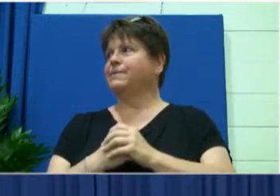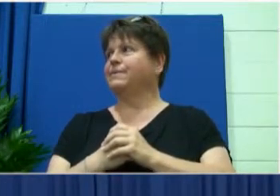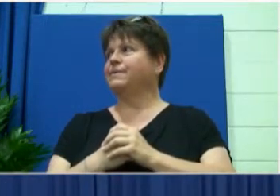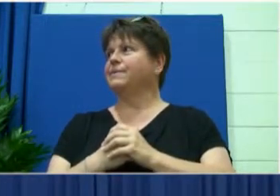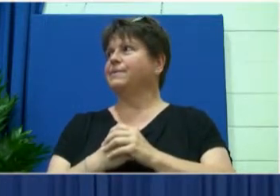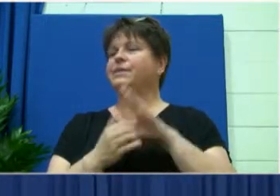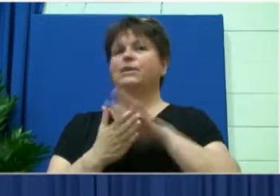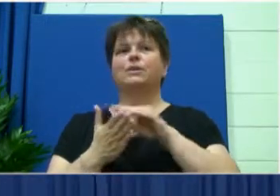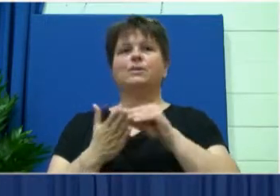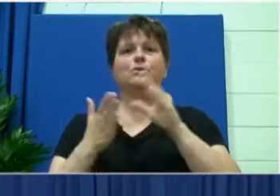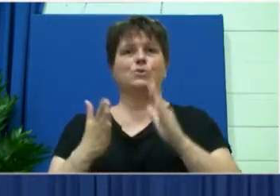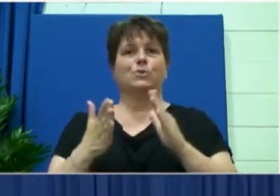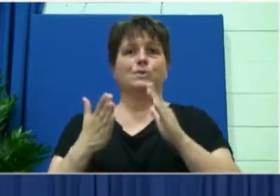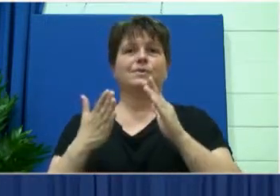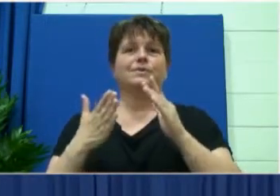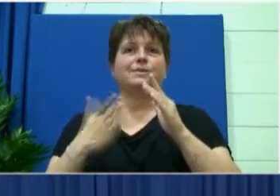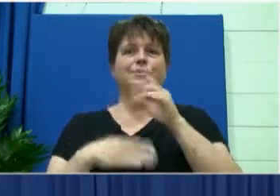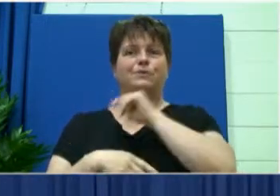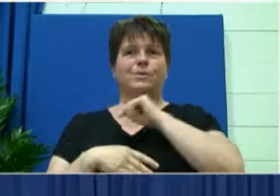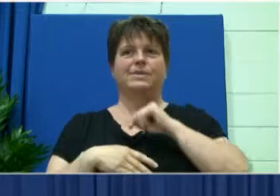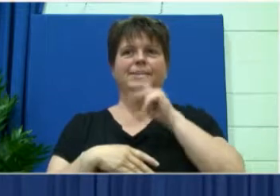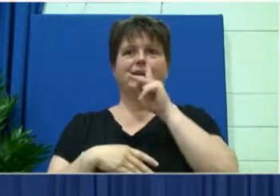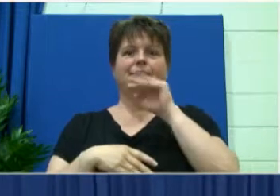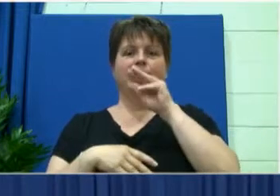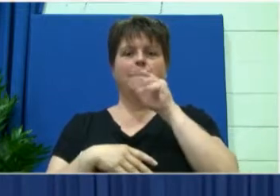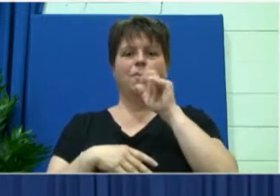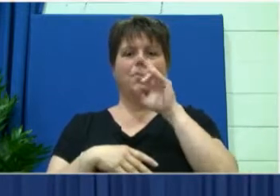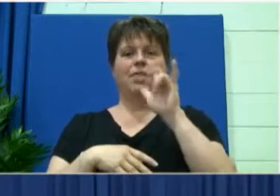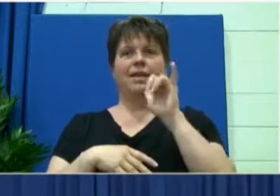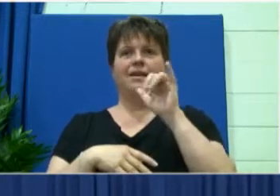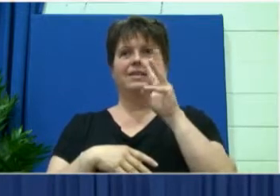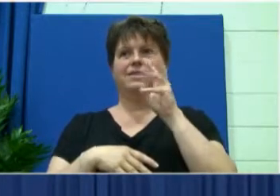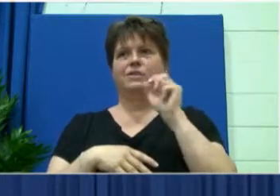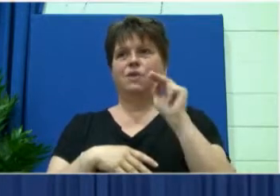And Student Trustee Kimberly Dahm.